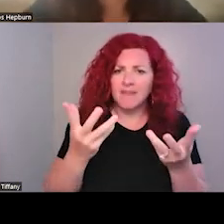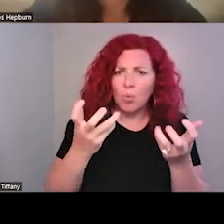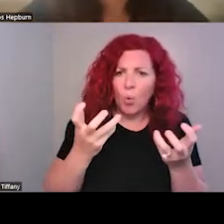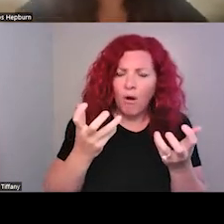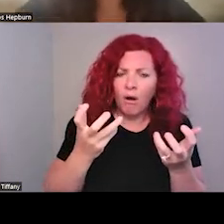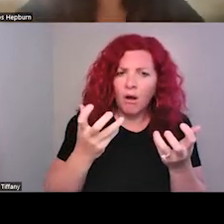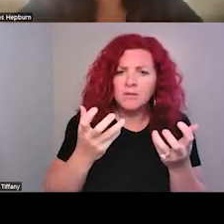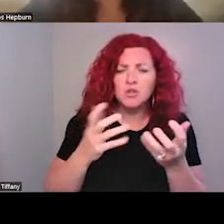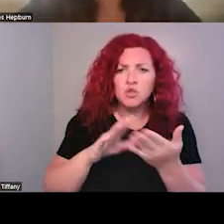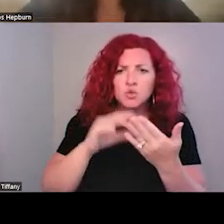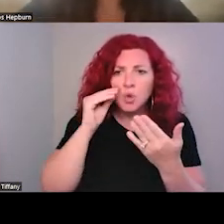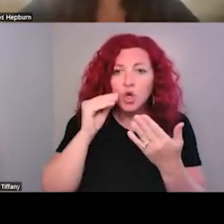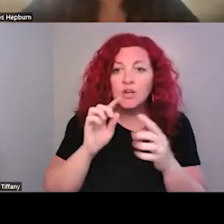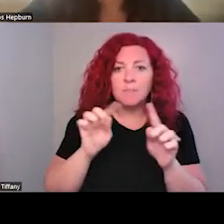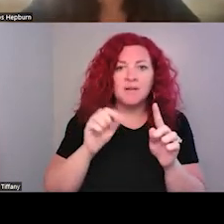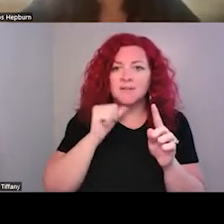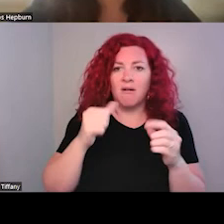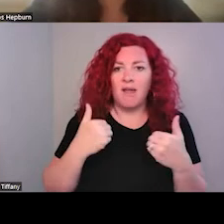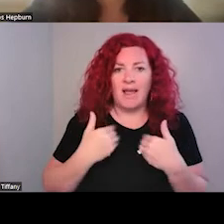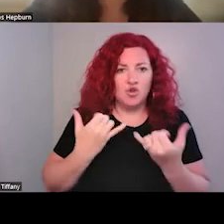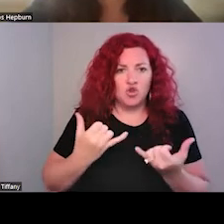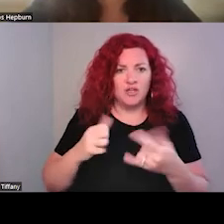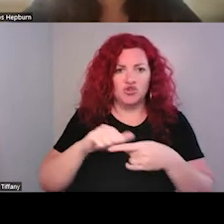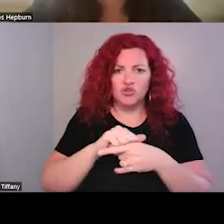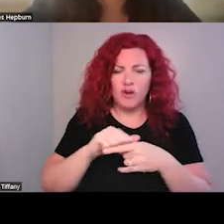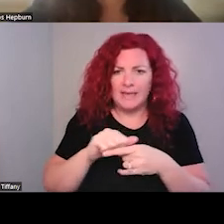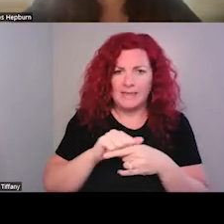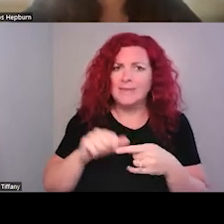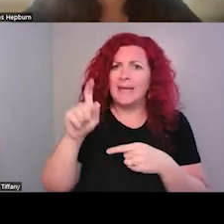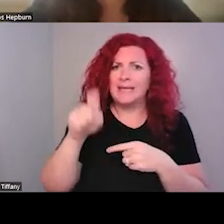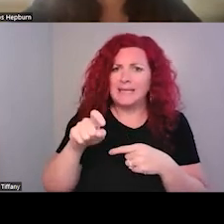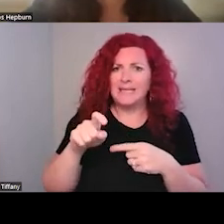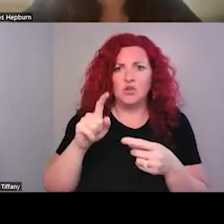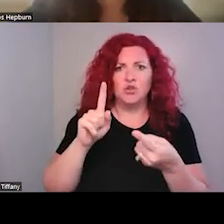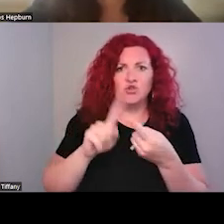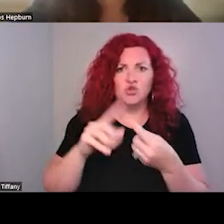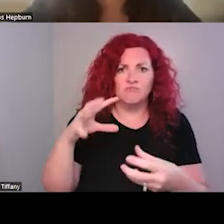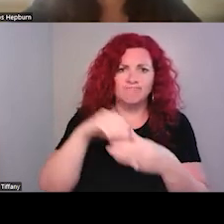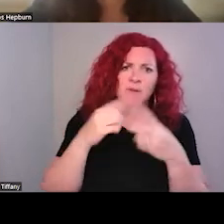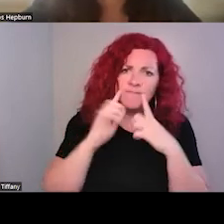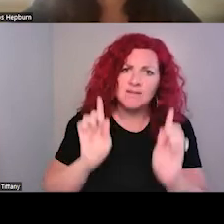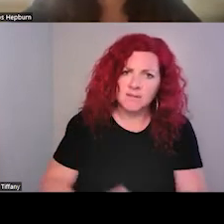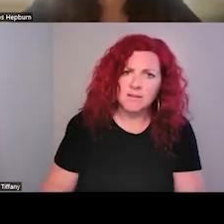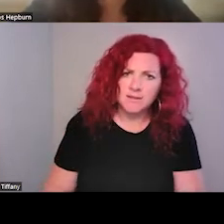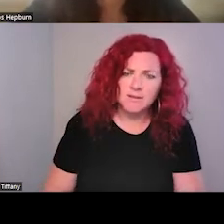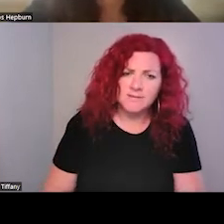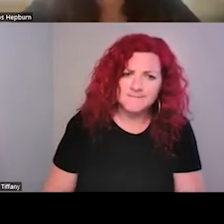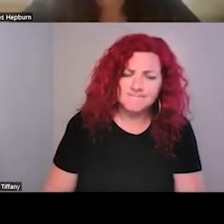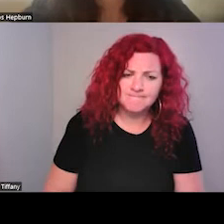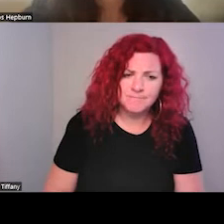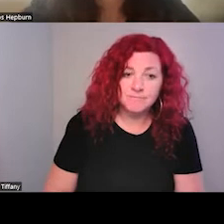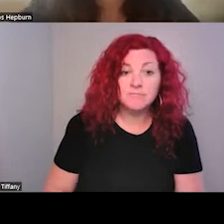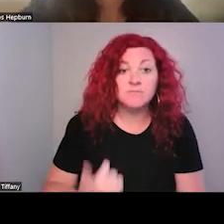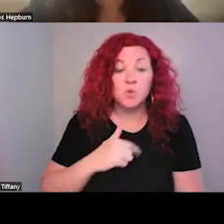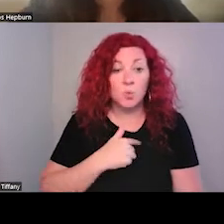but because they don't have the current training they need to have to actually participate effectively. So we have actually